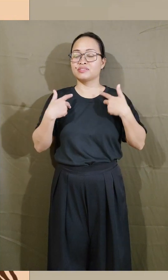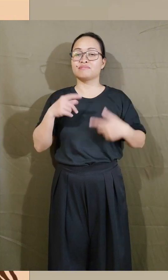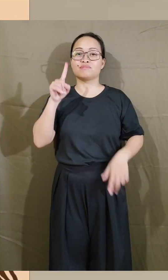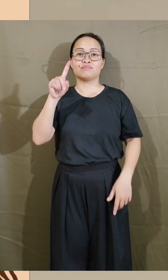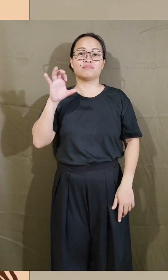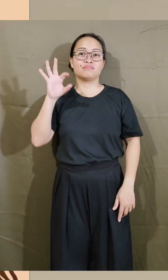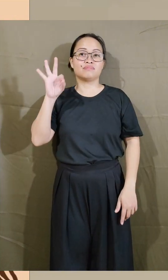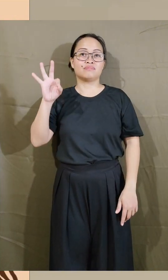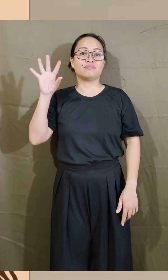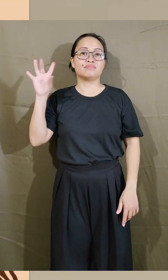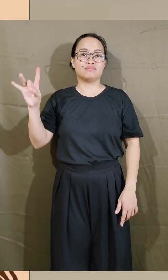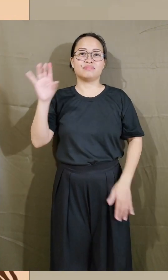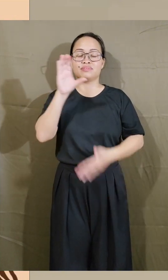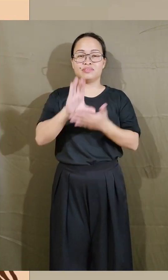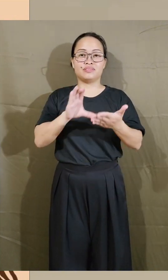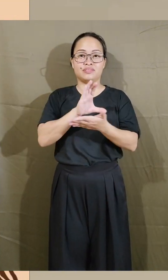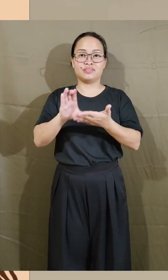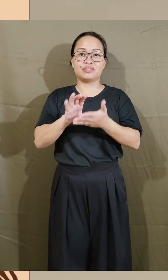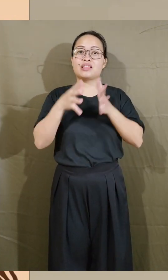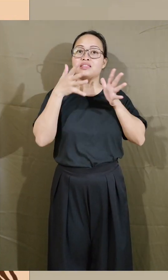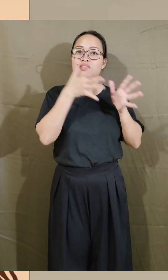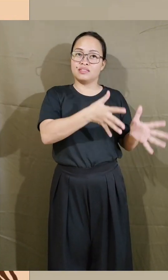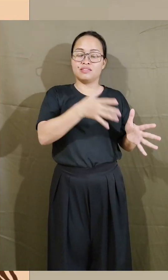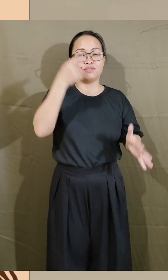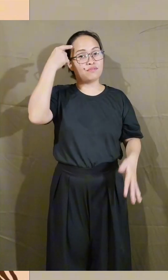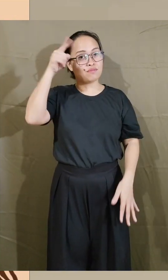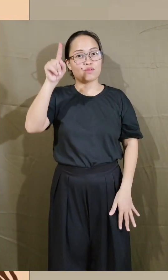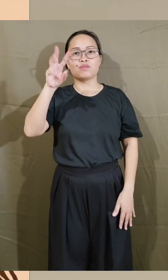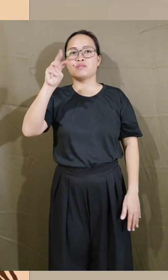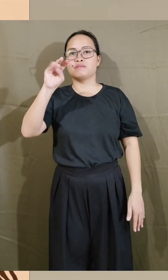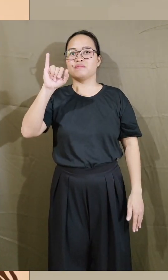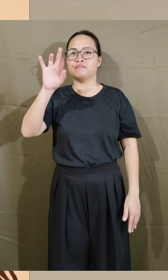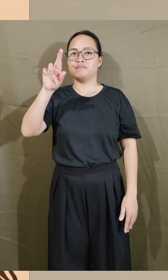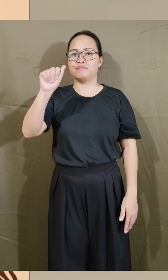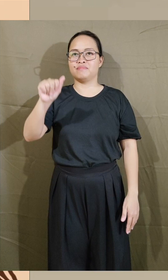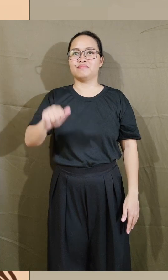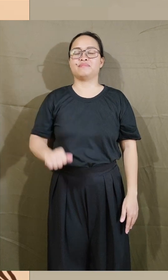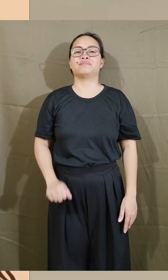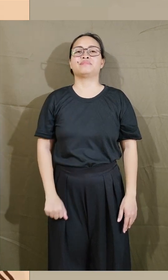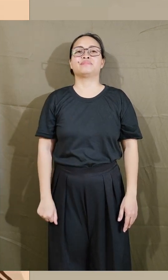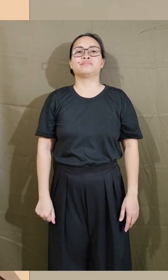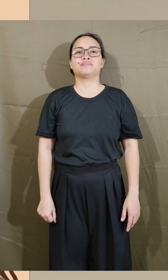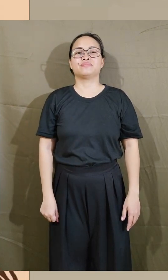there are 198 cakes left for Mira.